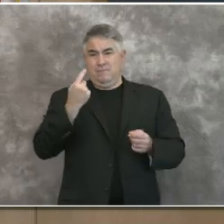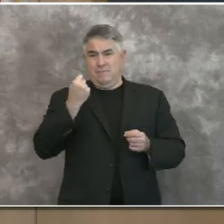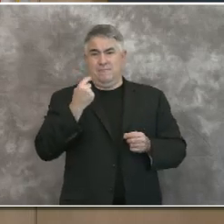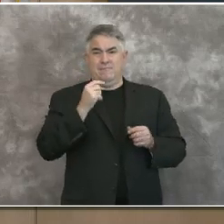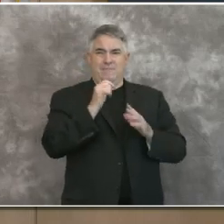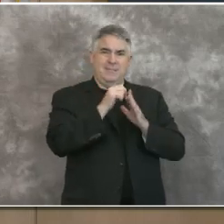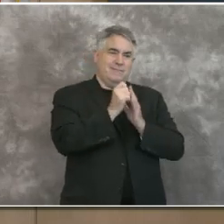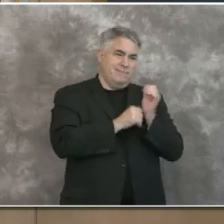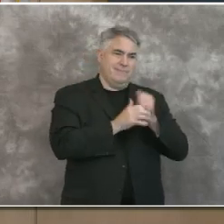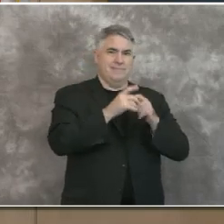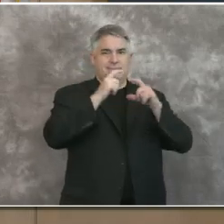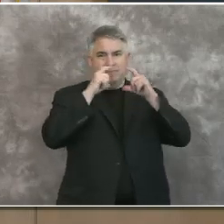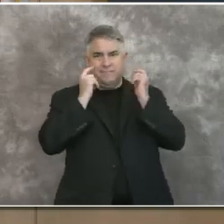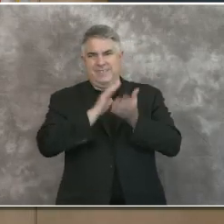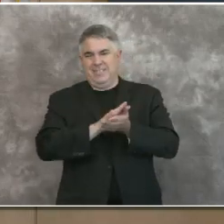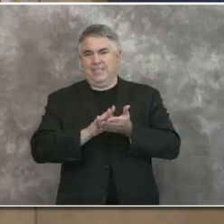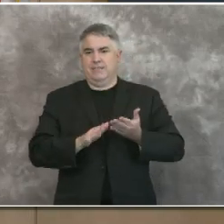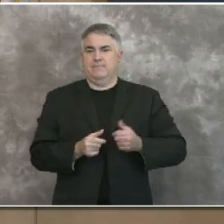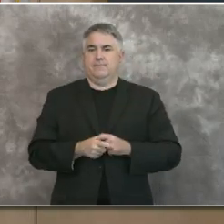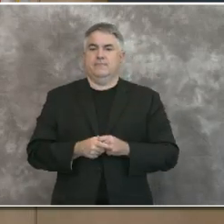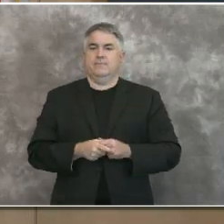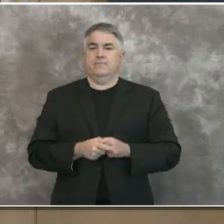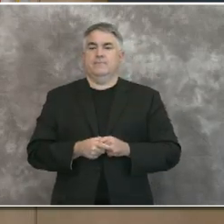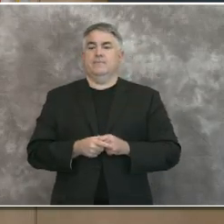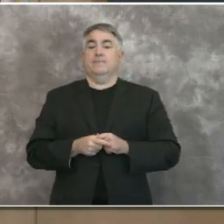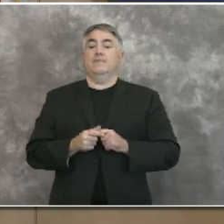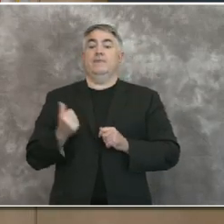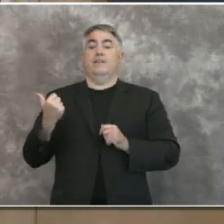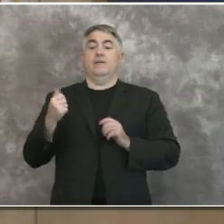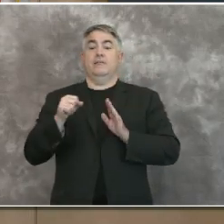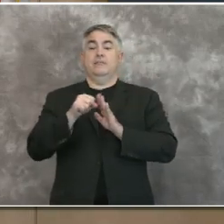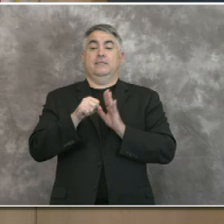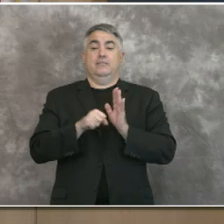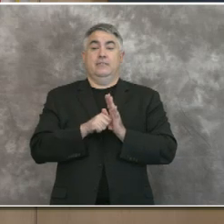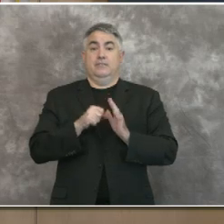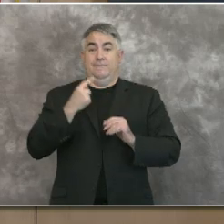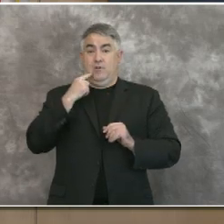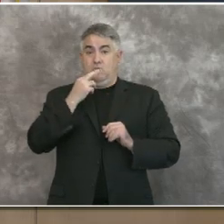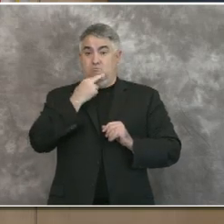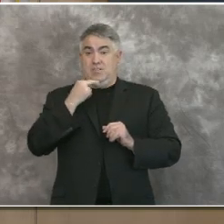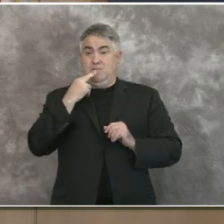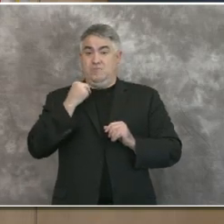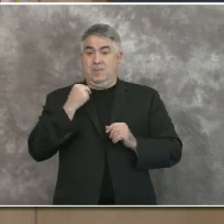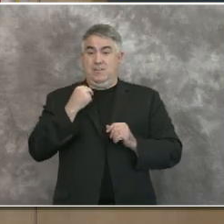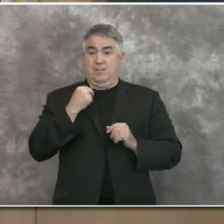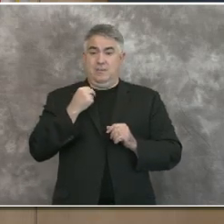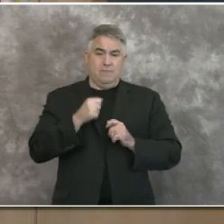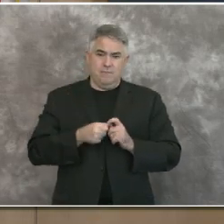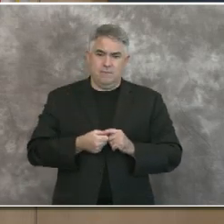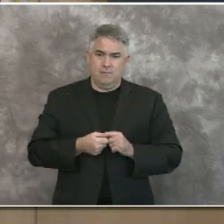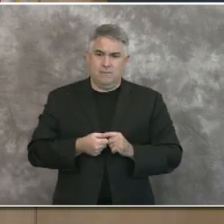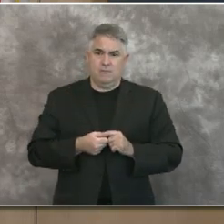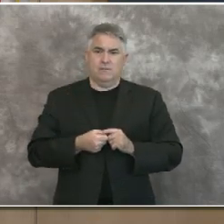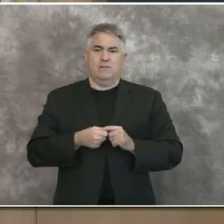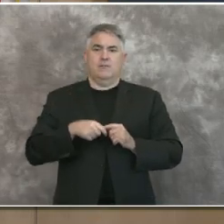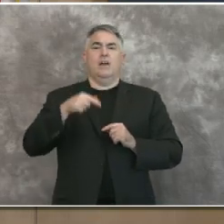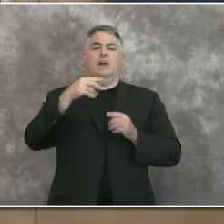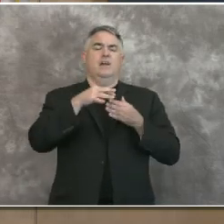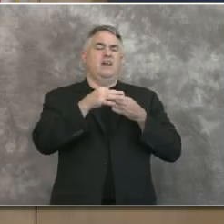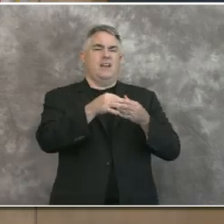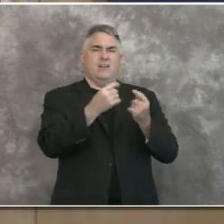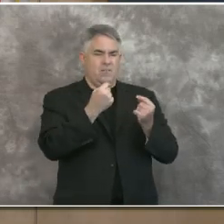The state of California has put out their own guidance around restaurants. We think you should use that as a guide. It should inform your thinking. But the only thing that you